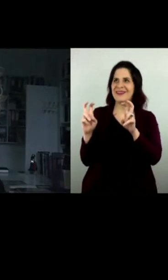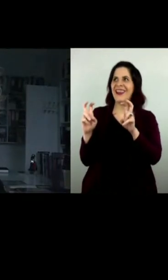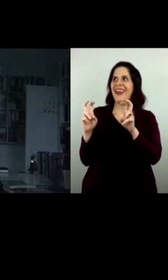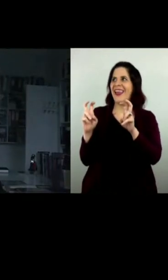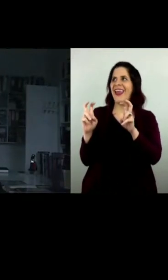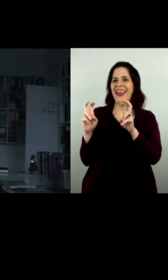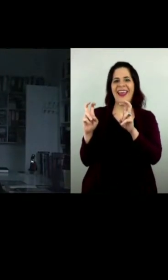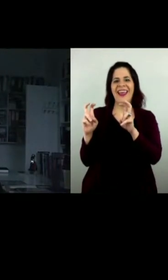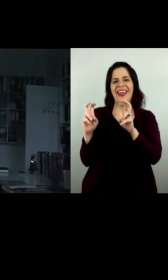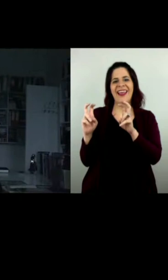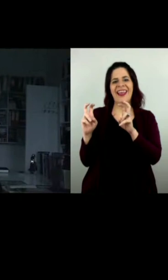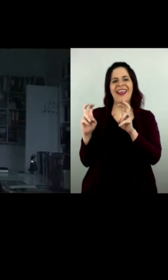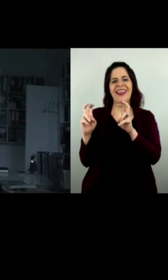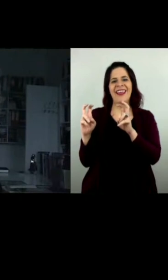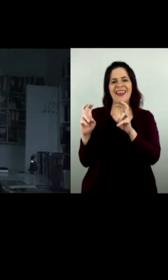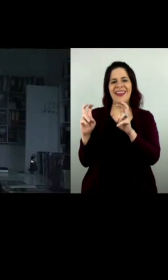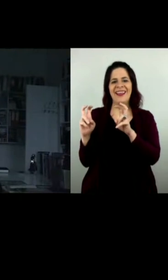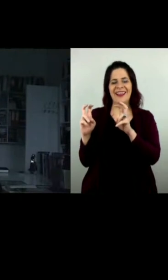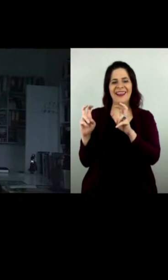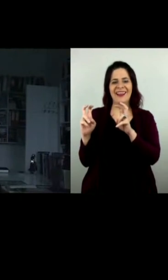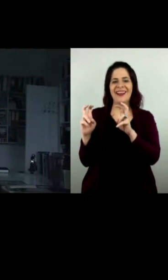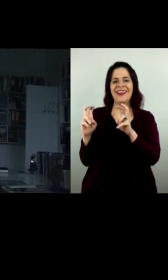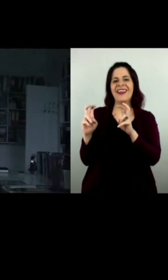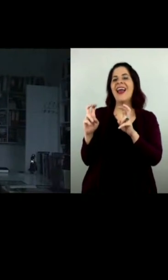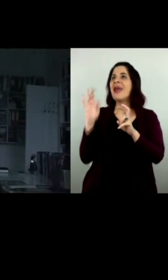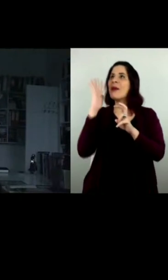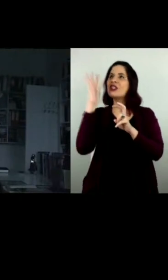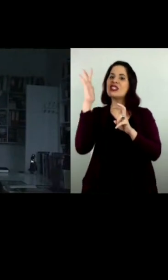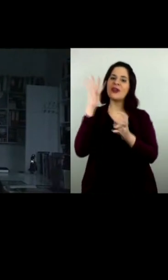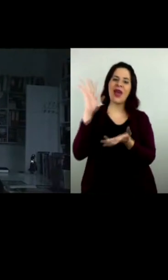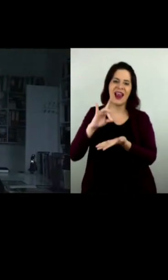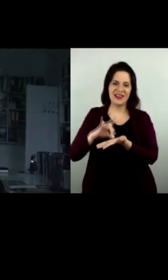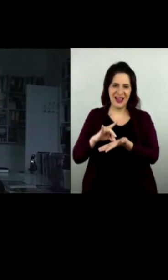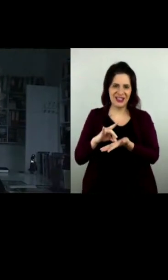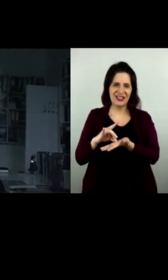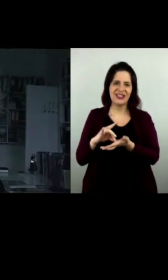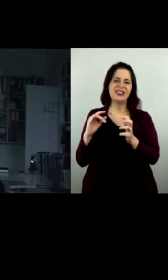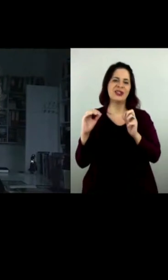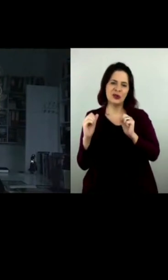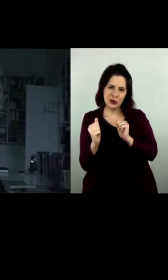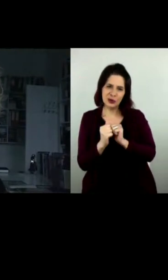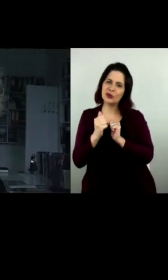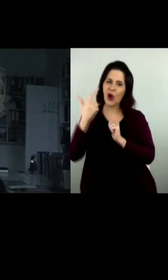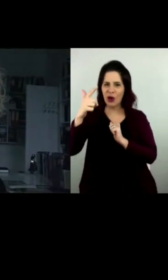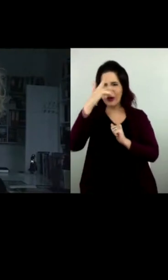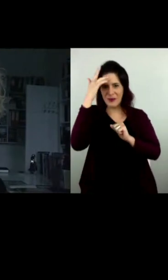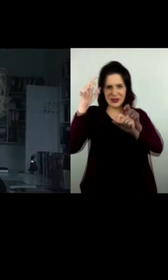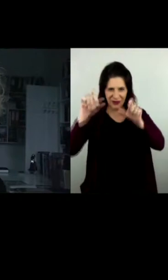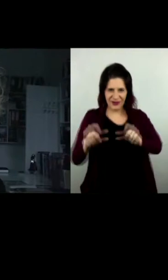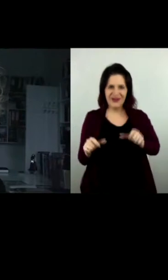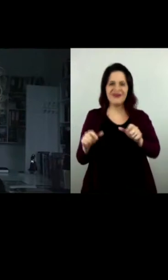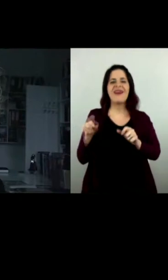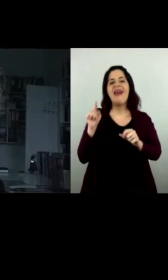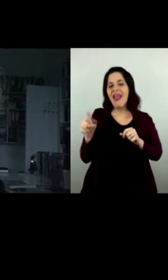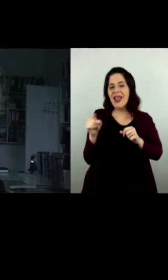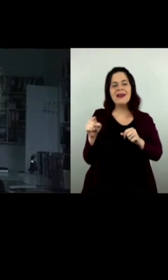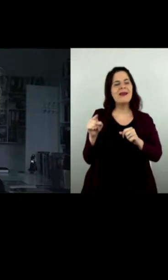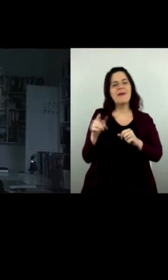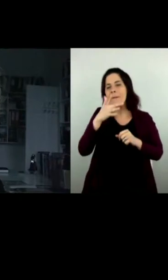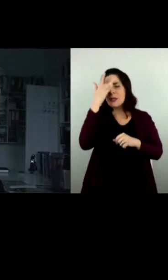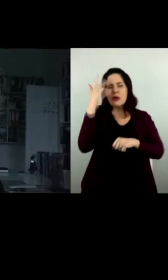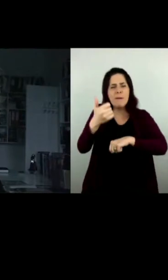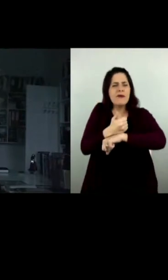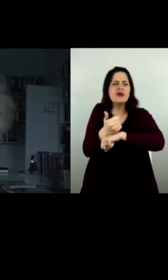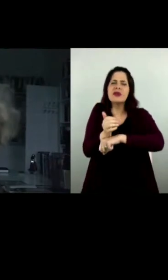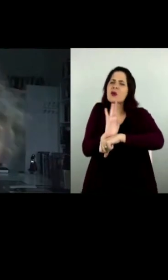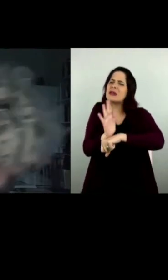organized together, Imagining Reality, and that friend is Kevin MacDonald, that became a wonderful filmmaker. Yes. And do